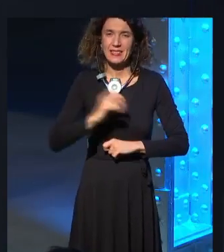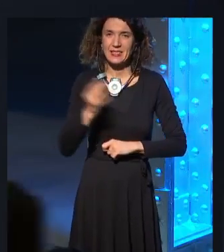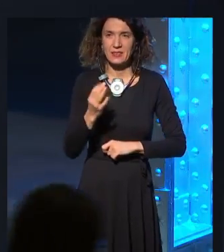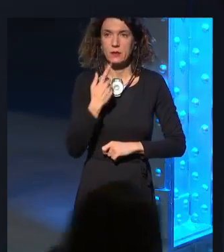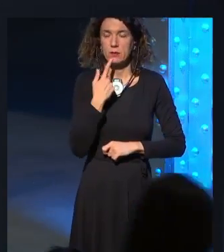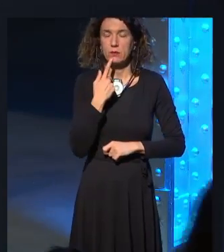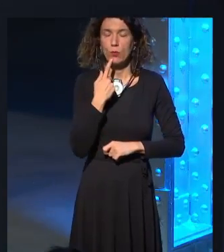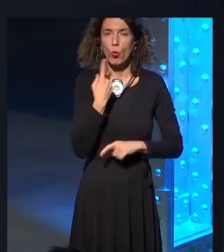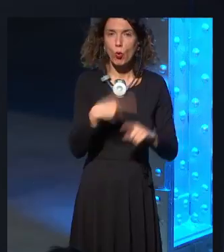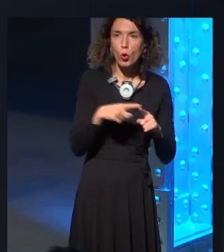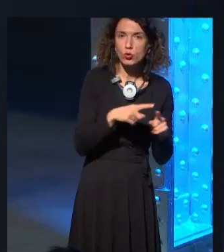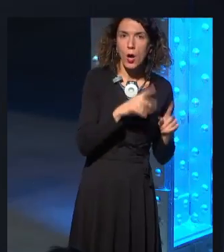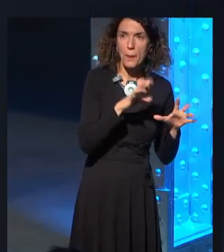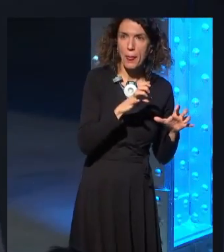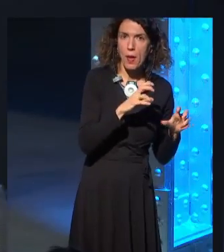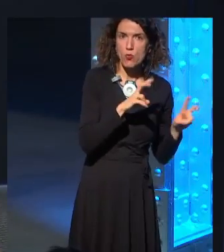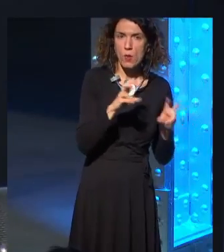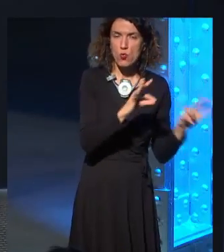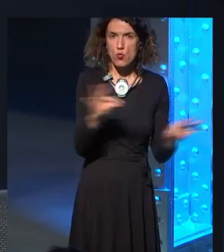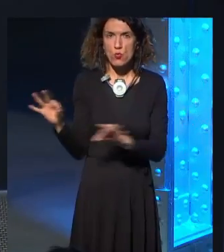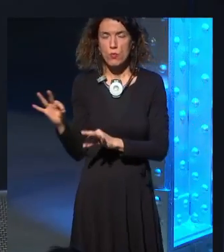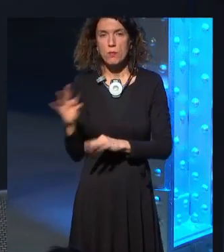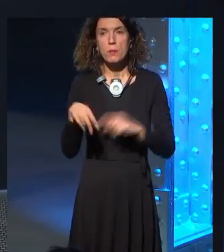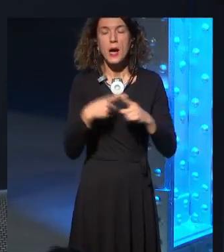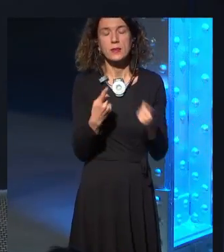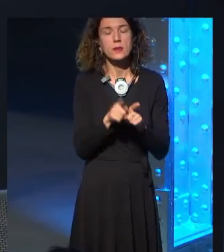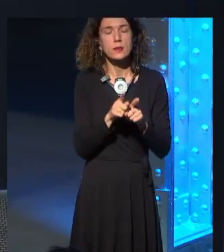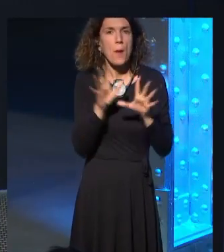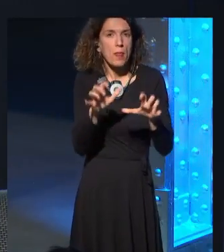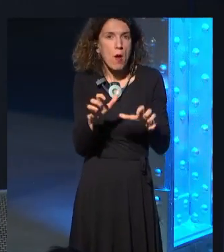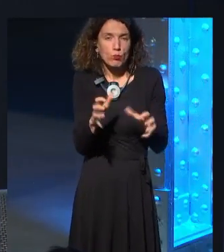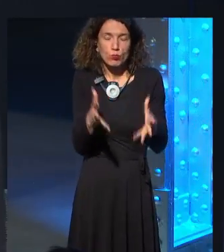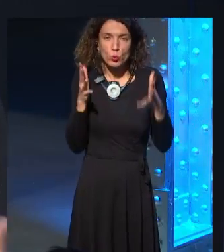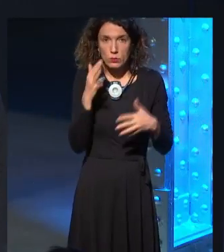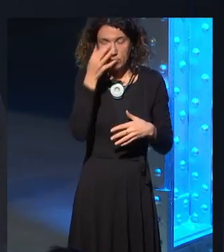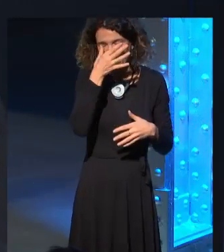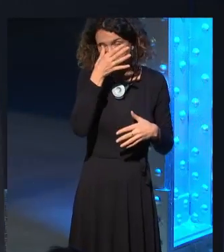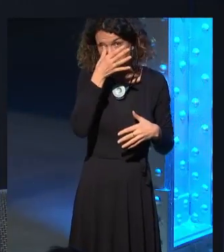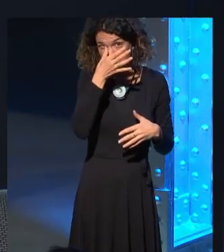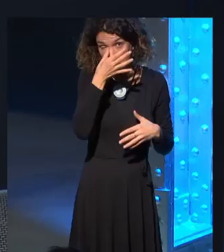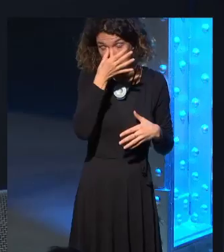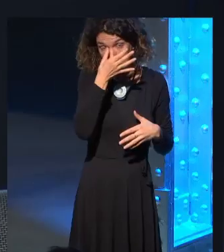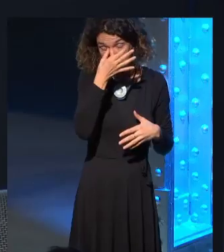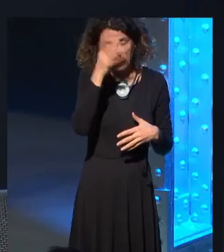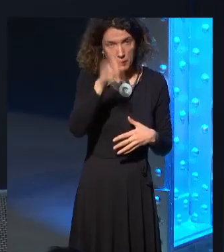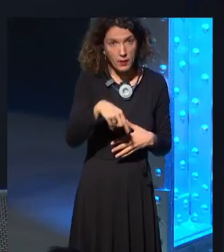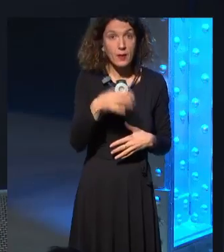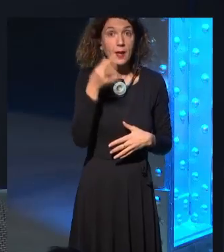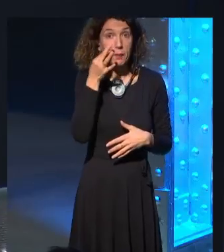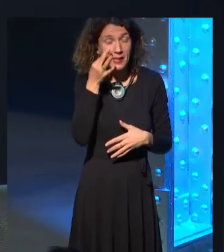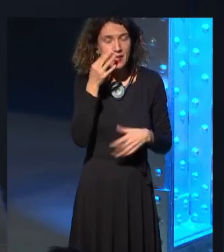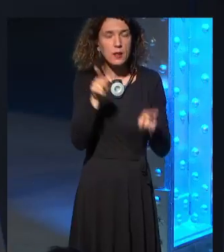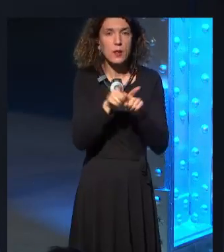there's love of learning and being engrossed in something, you know, just